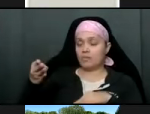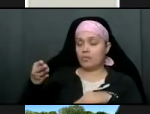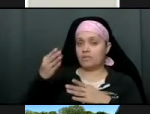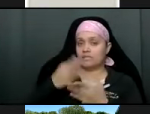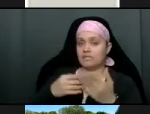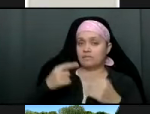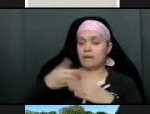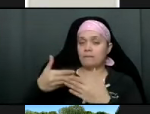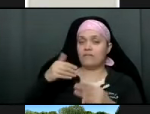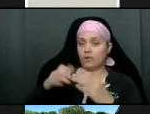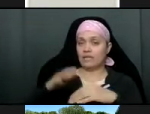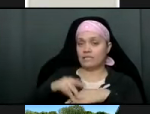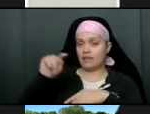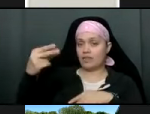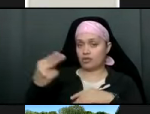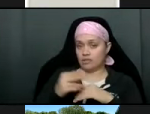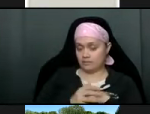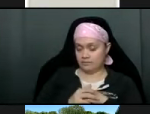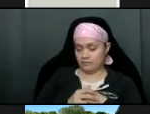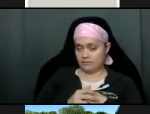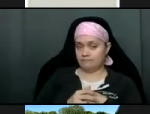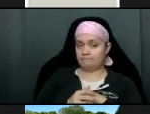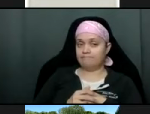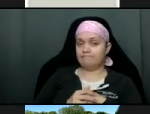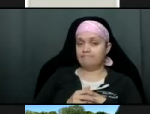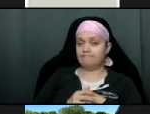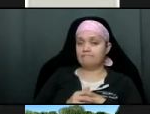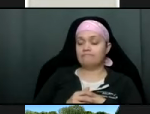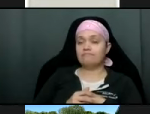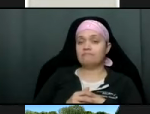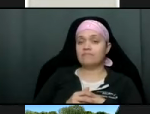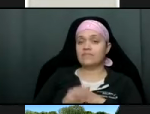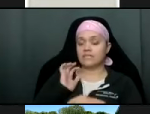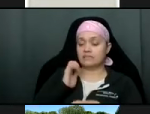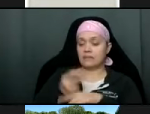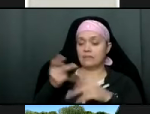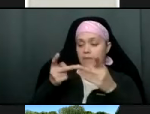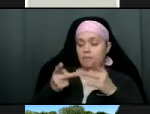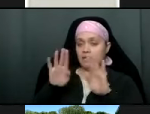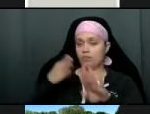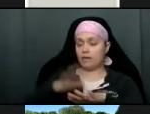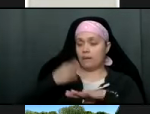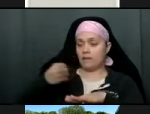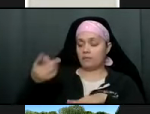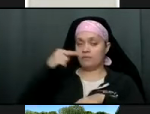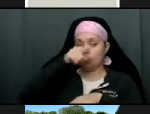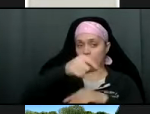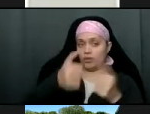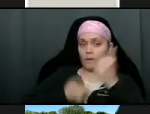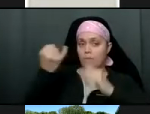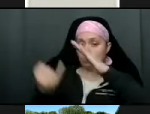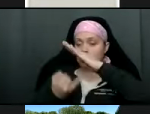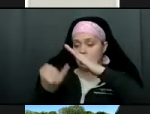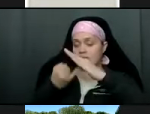sometime before class on Thursday. There is a slot now open on Blackboard for the most